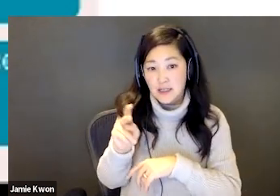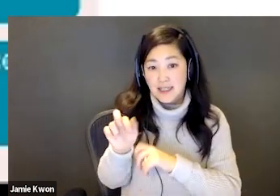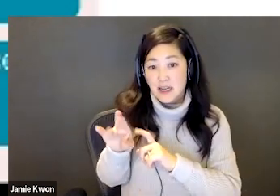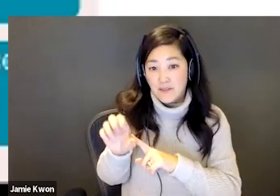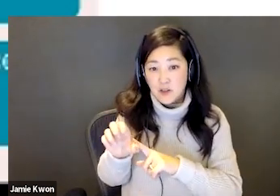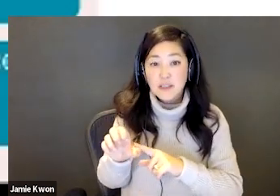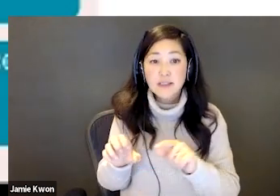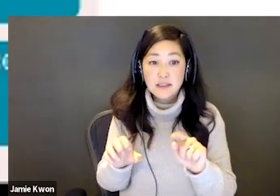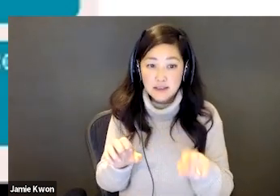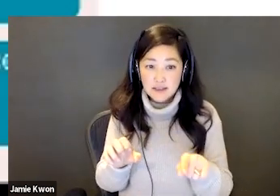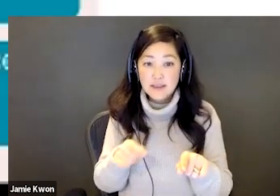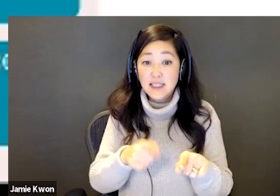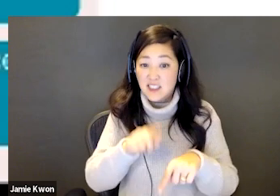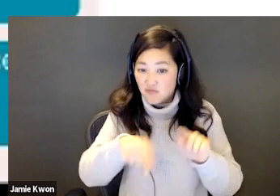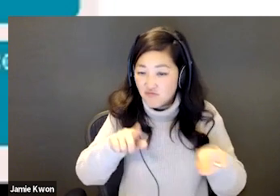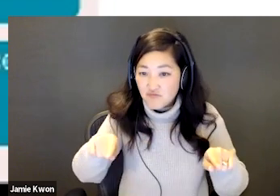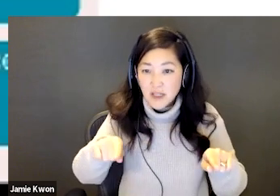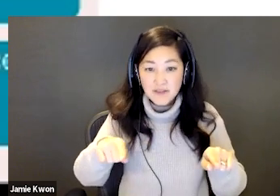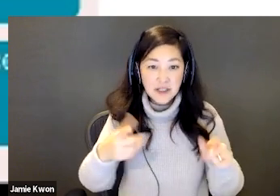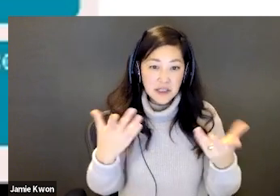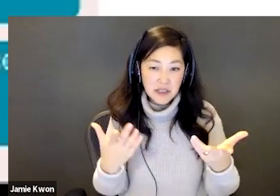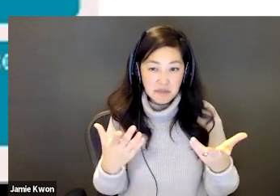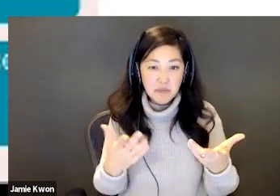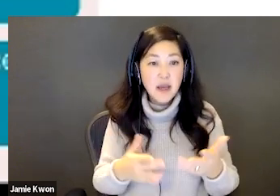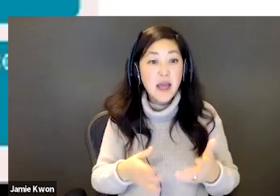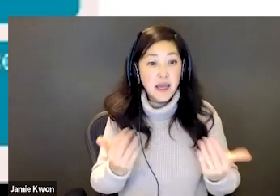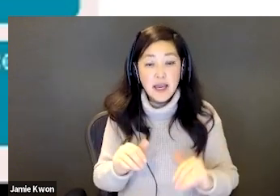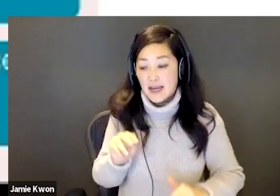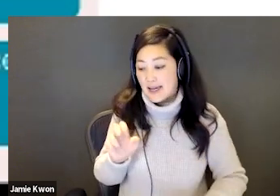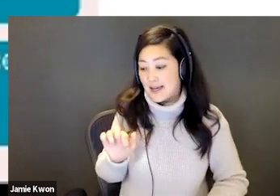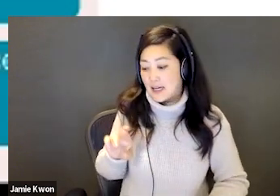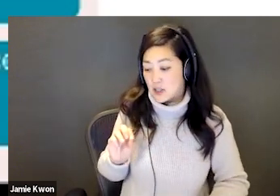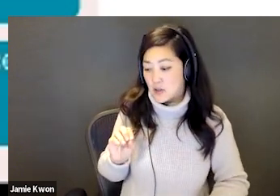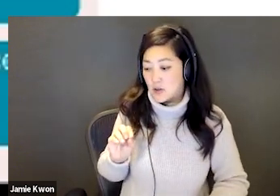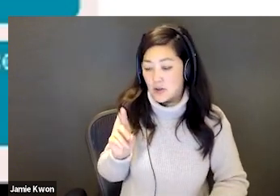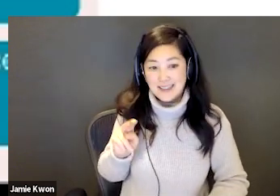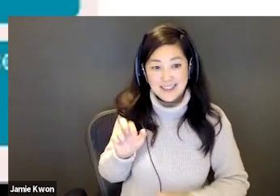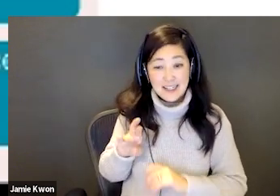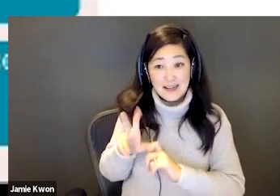and neurodivergent is the particular person. So I am a neurodivergent woman.